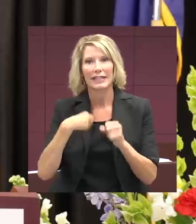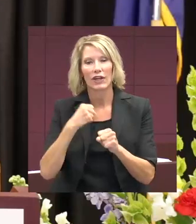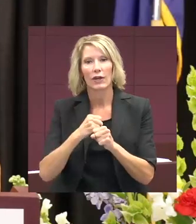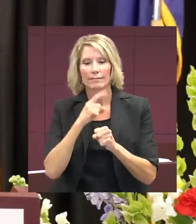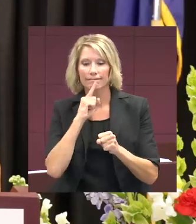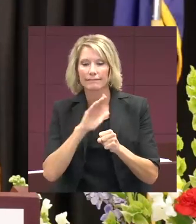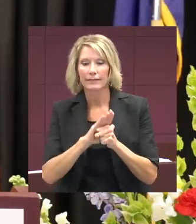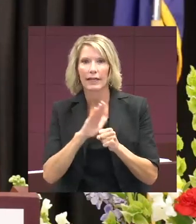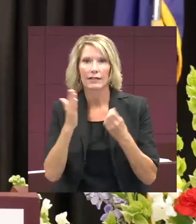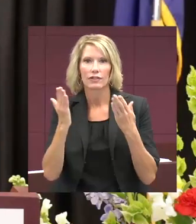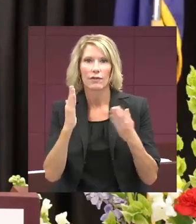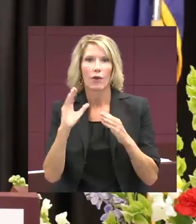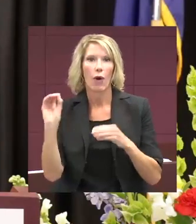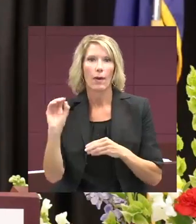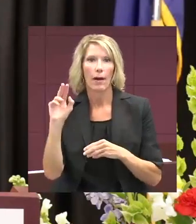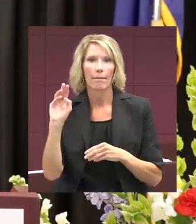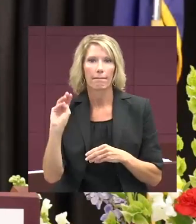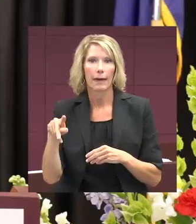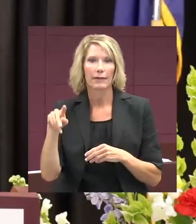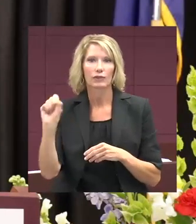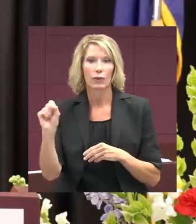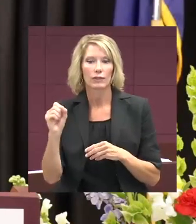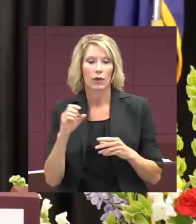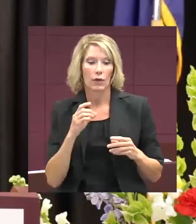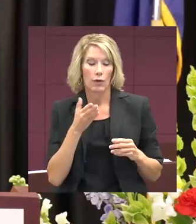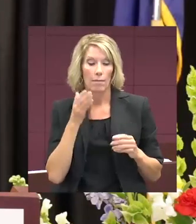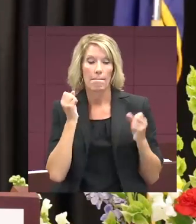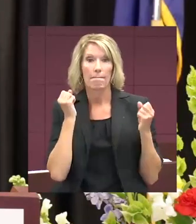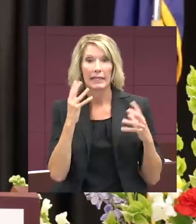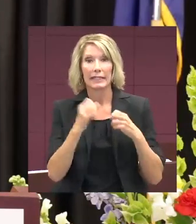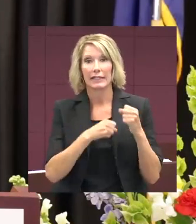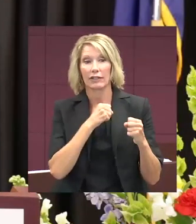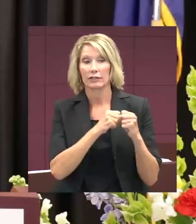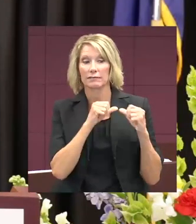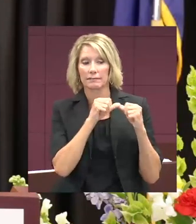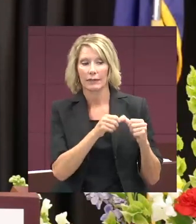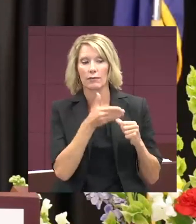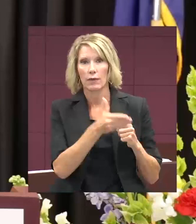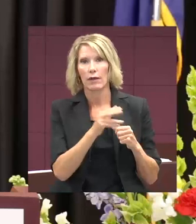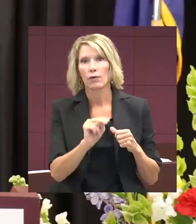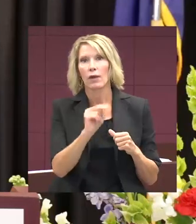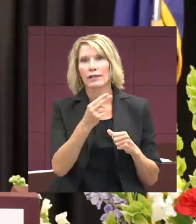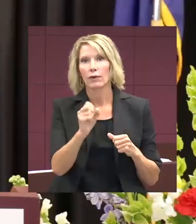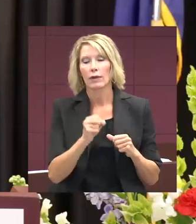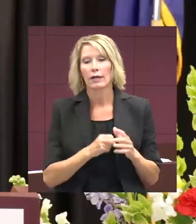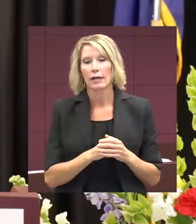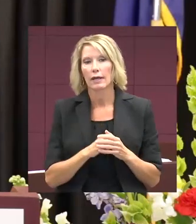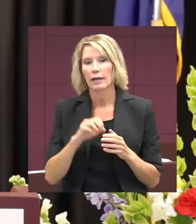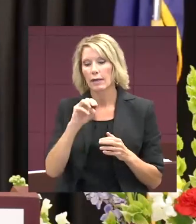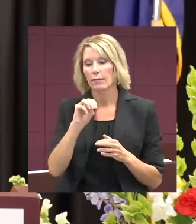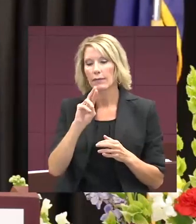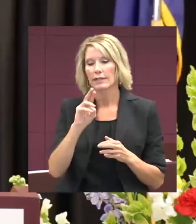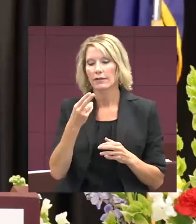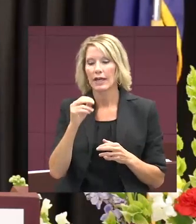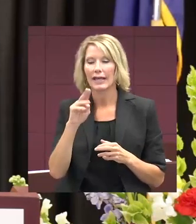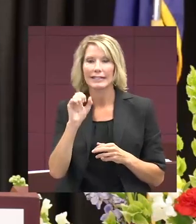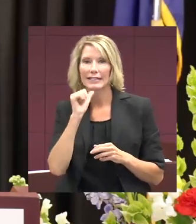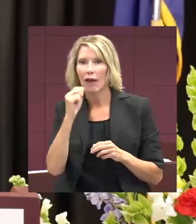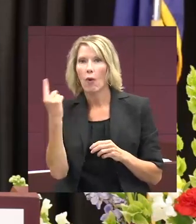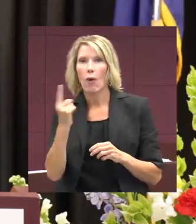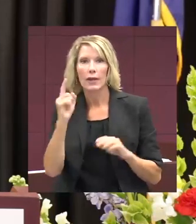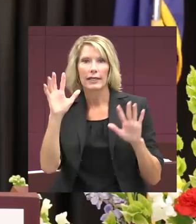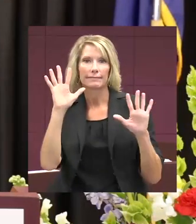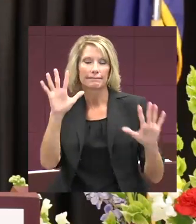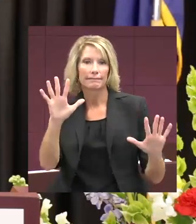service to the Omaha Public Schools, many of them right there at North High School. Mr. Haynes is not just an